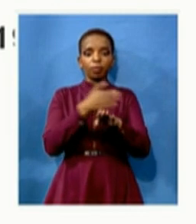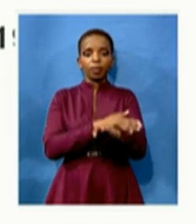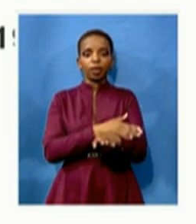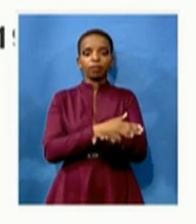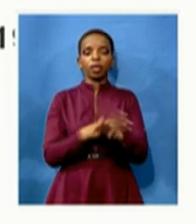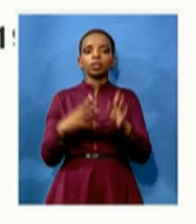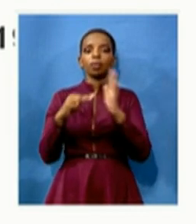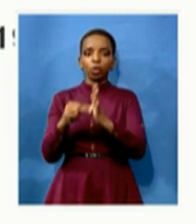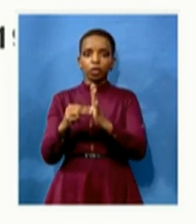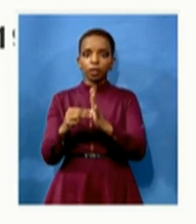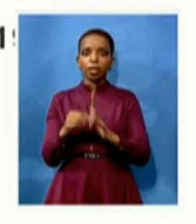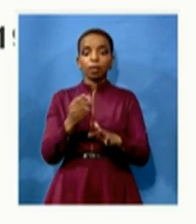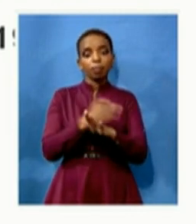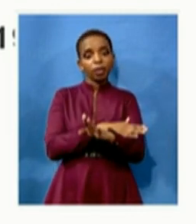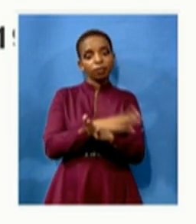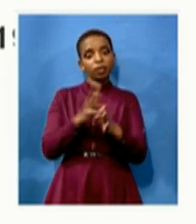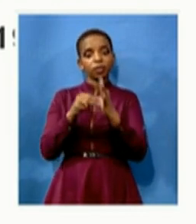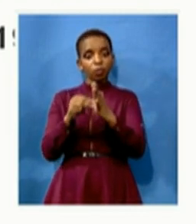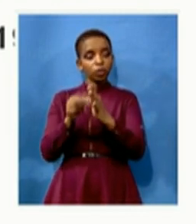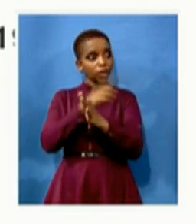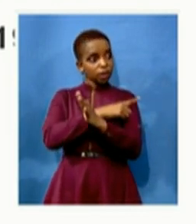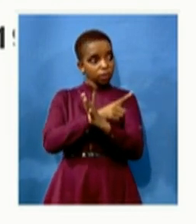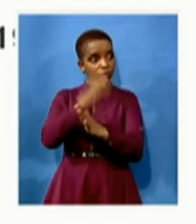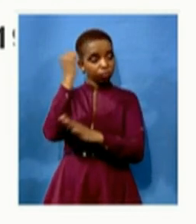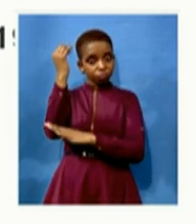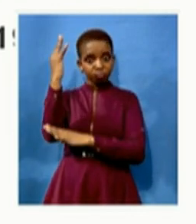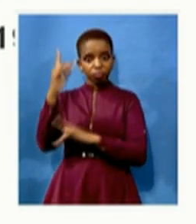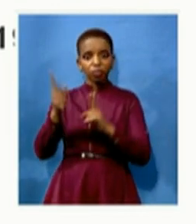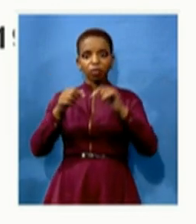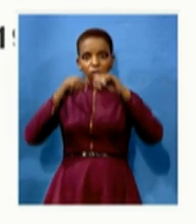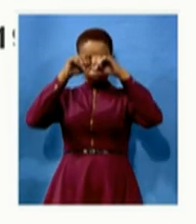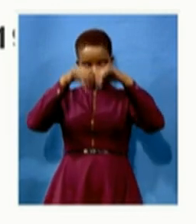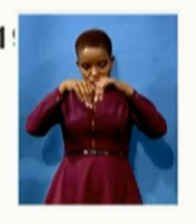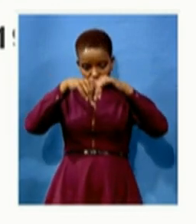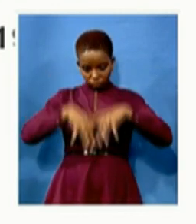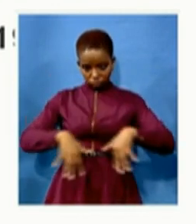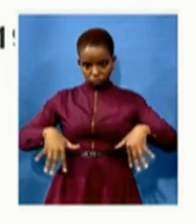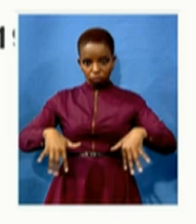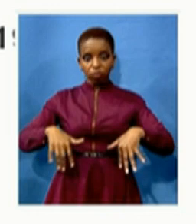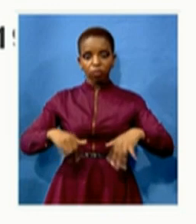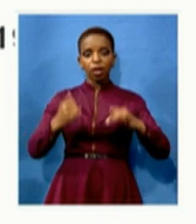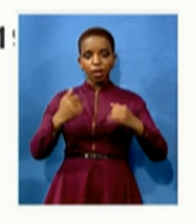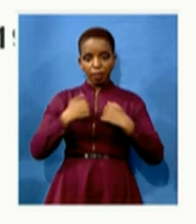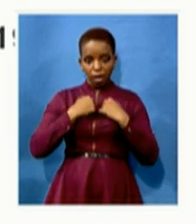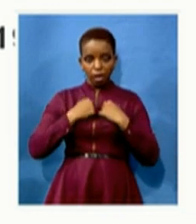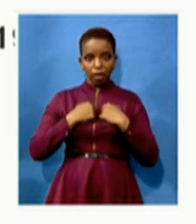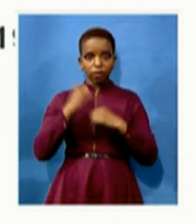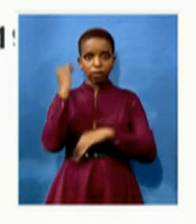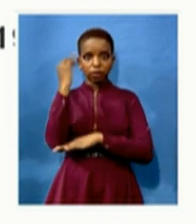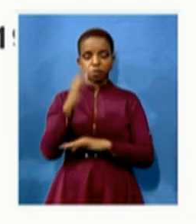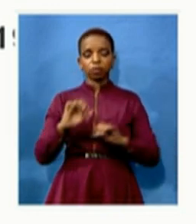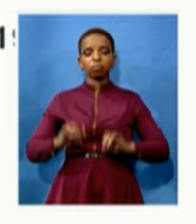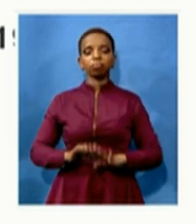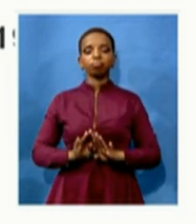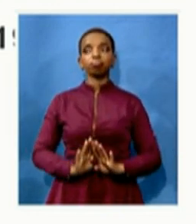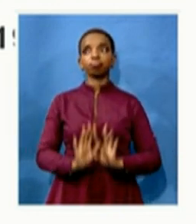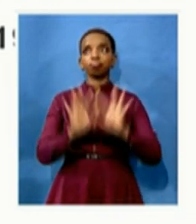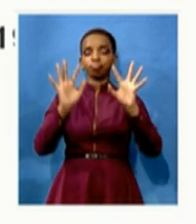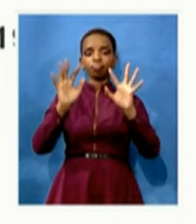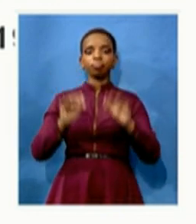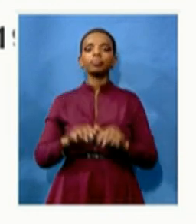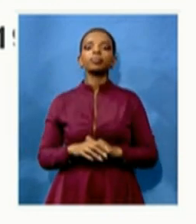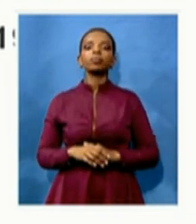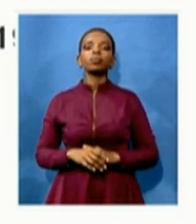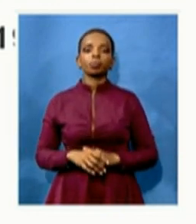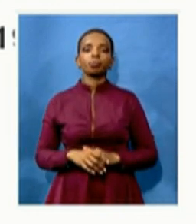top-down models, while we are building a bottom-up model. We've built SABCOM, the spatial agent-based COVID-19 model, which is joint work with Alan